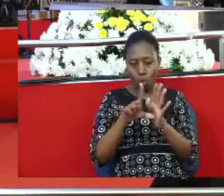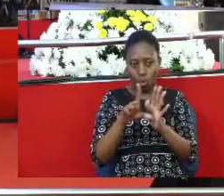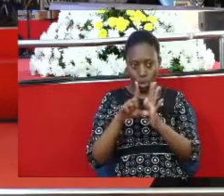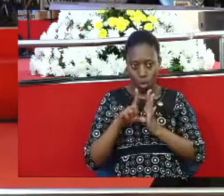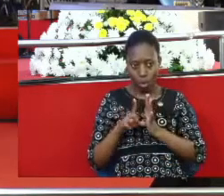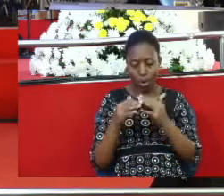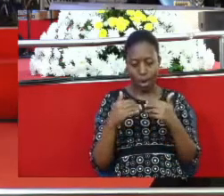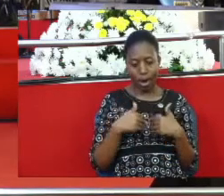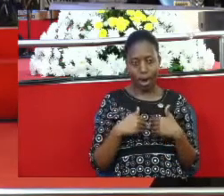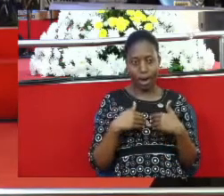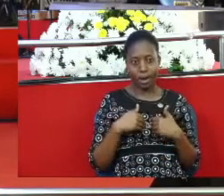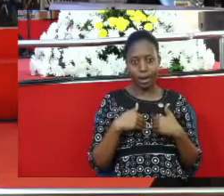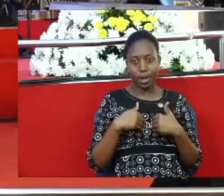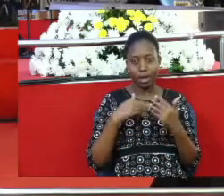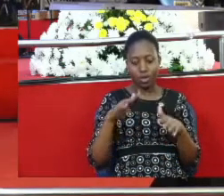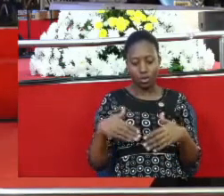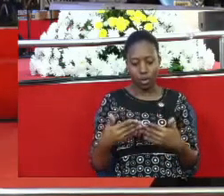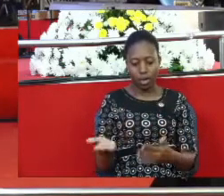that time. She was praying for that kind of money.